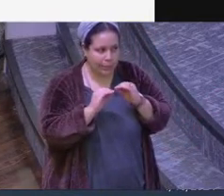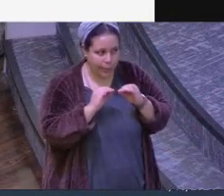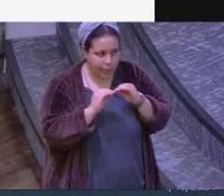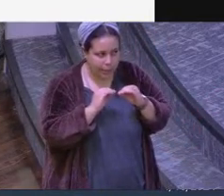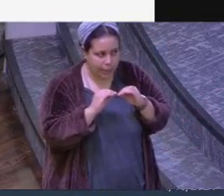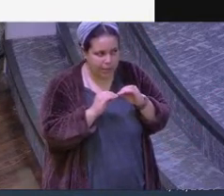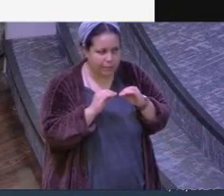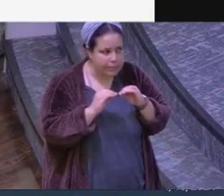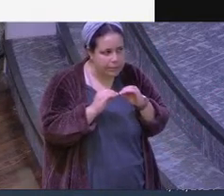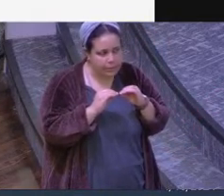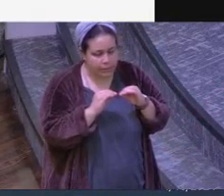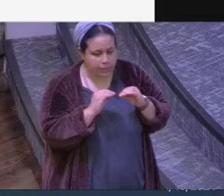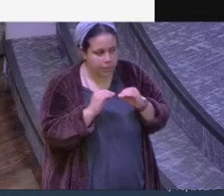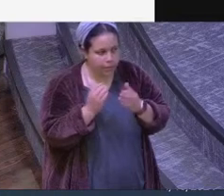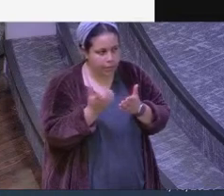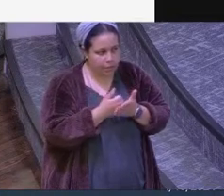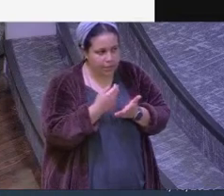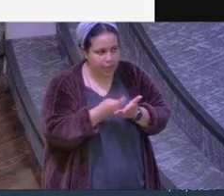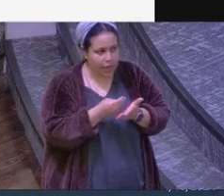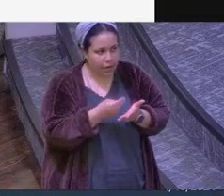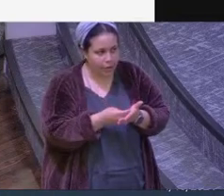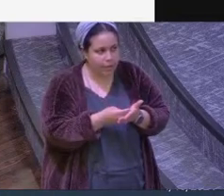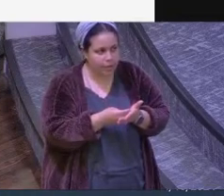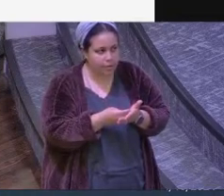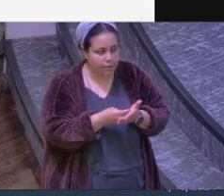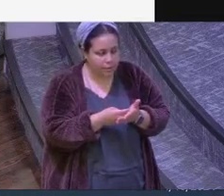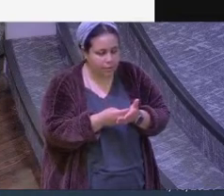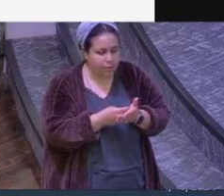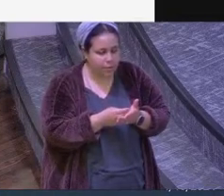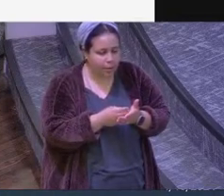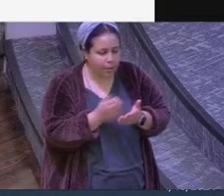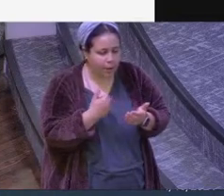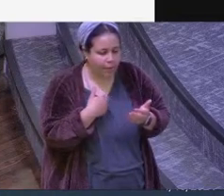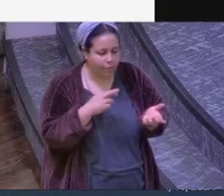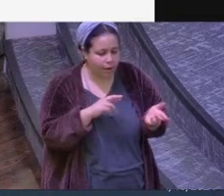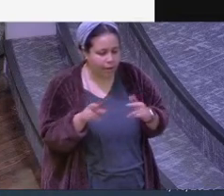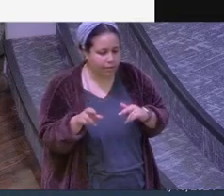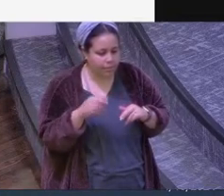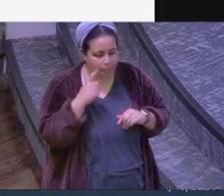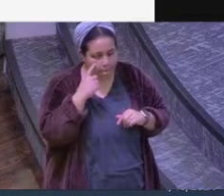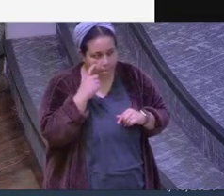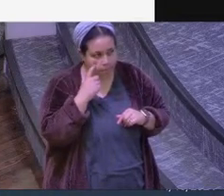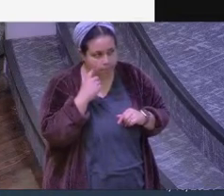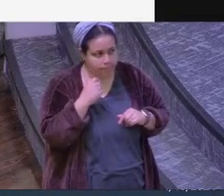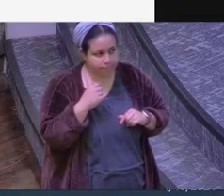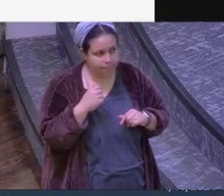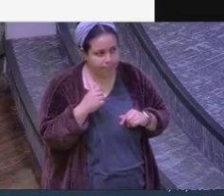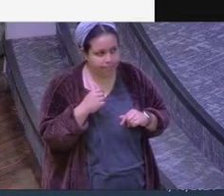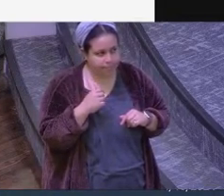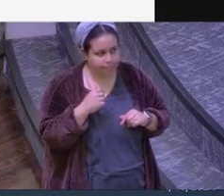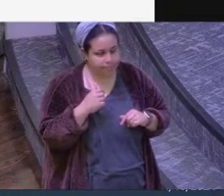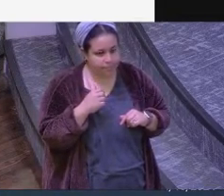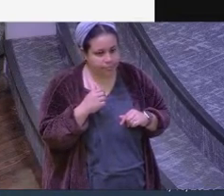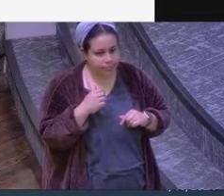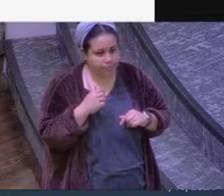on the salary and benefit side, but we'll have those ready for you this week. That'll give y'all a couple weeks to kind of go through all the operating.